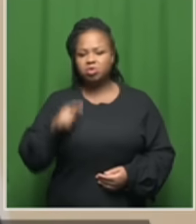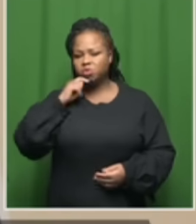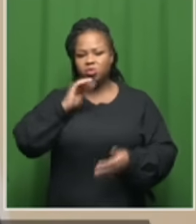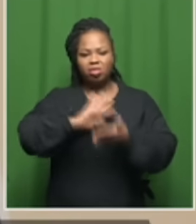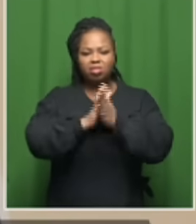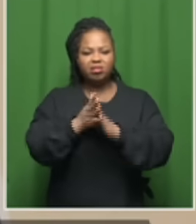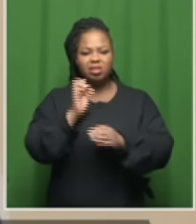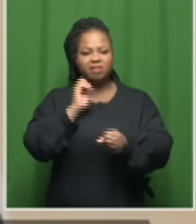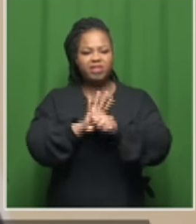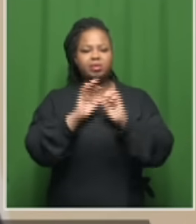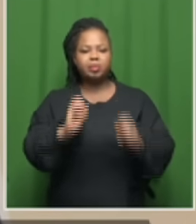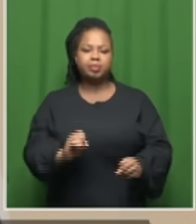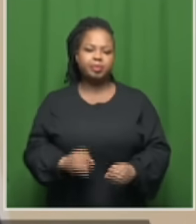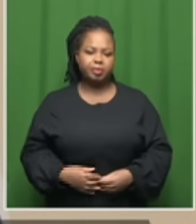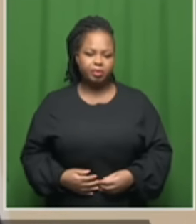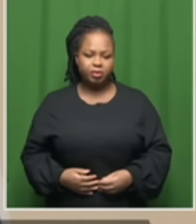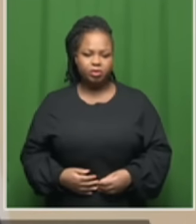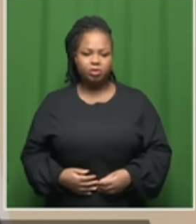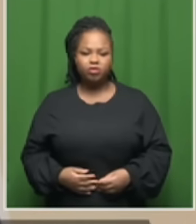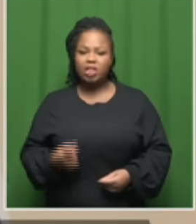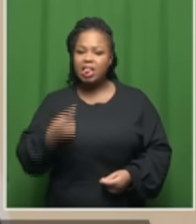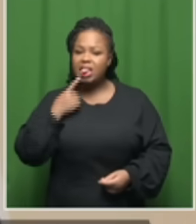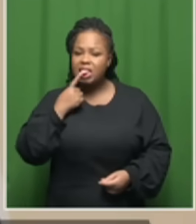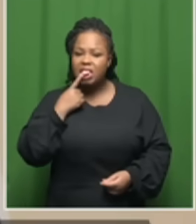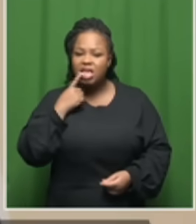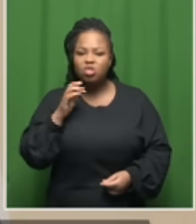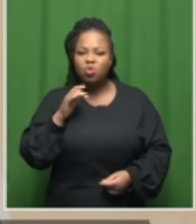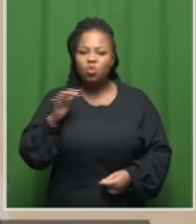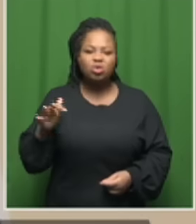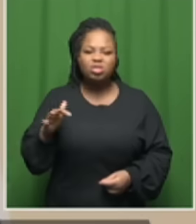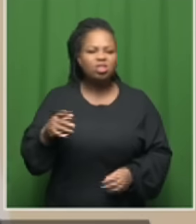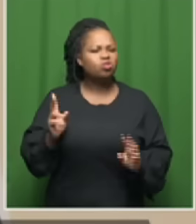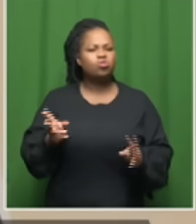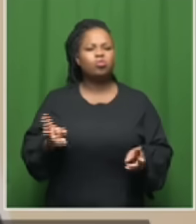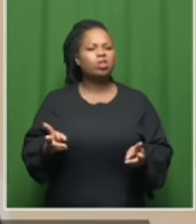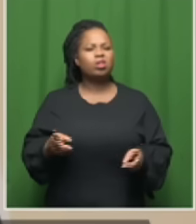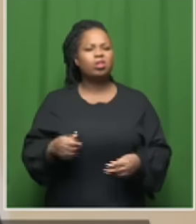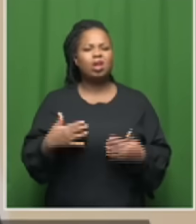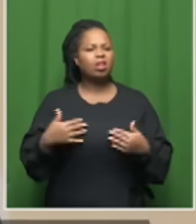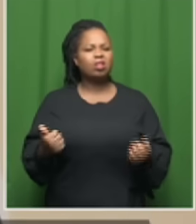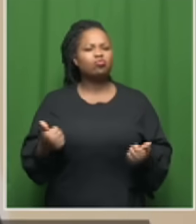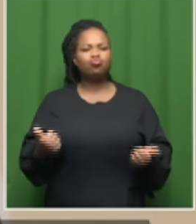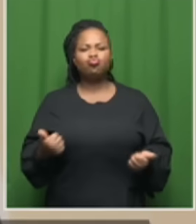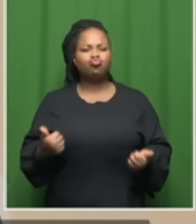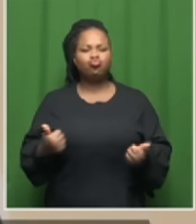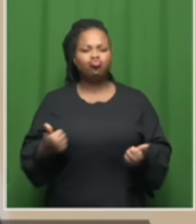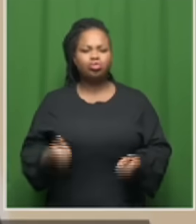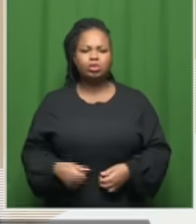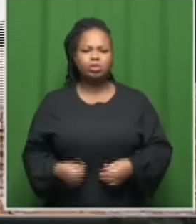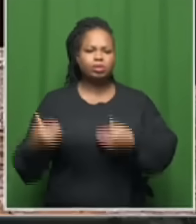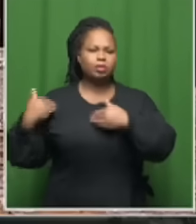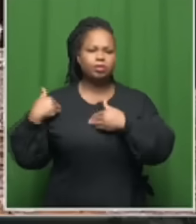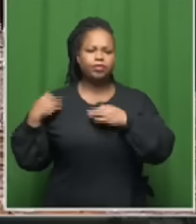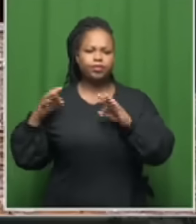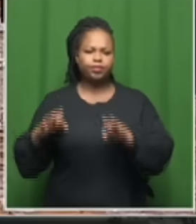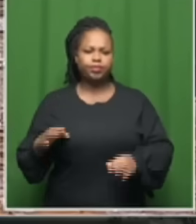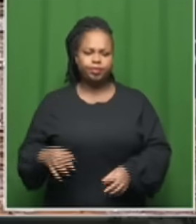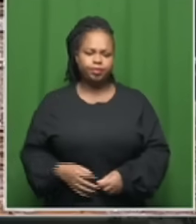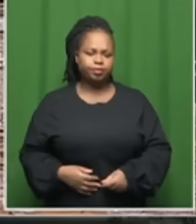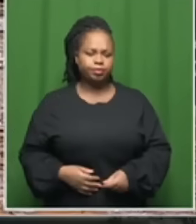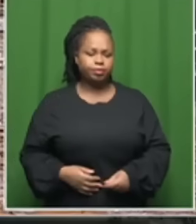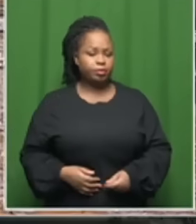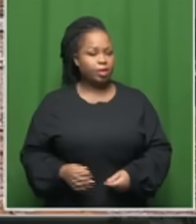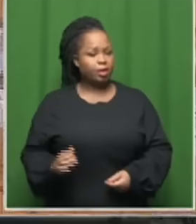effect, even in terms of the taste, in terms of water that you can be able to find. and our water still is of good quality.